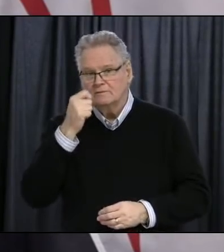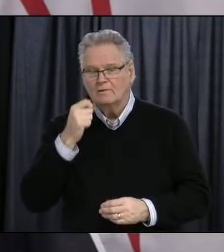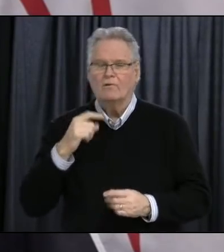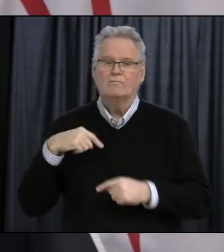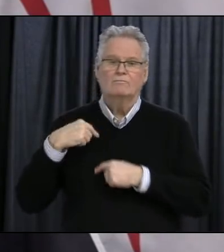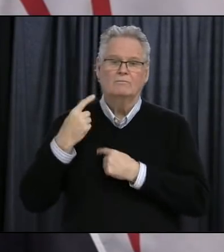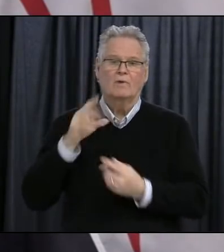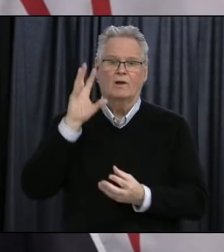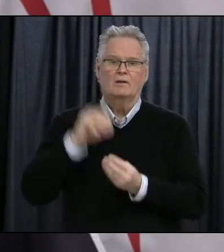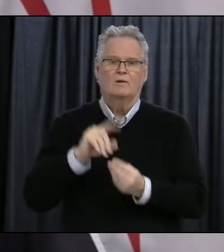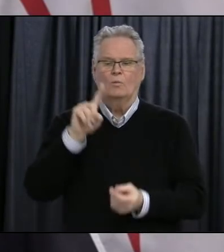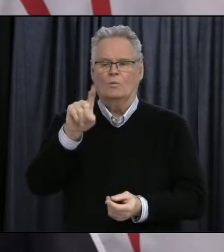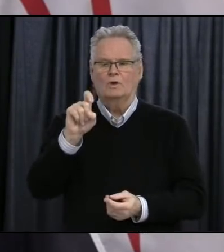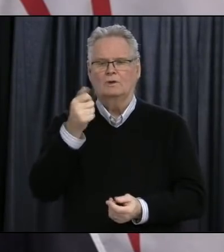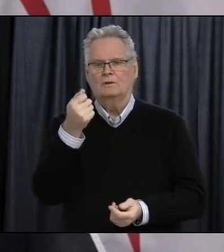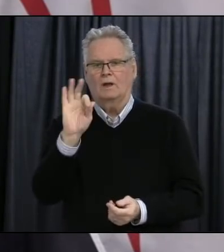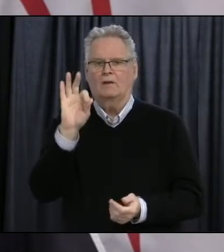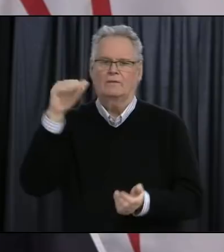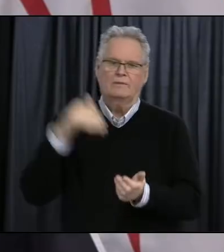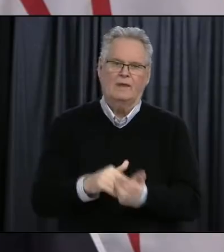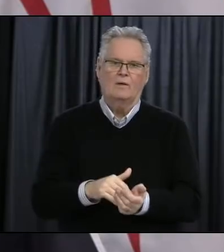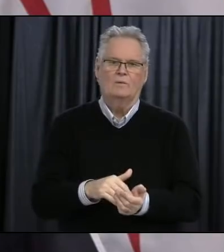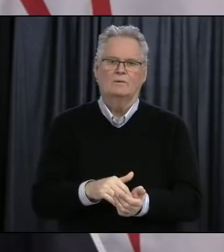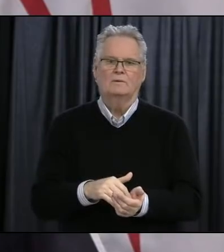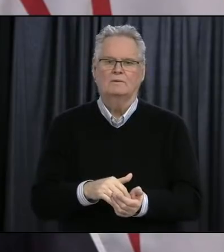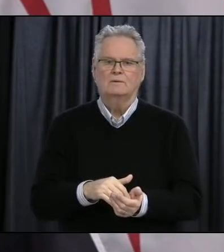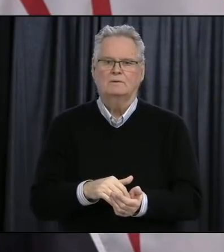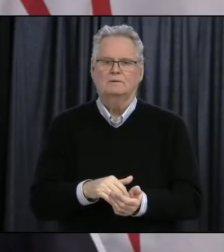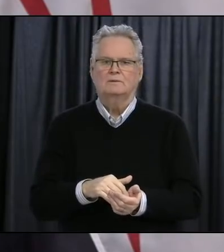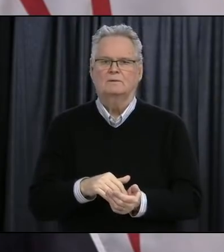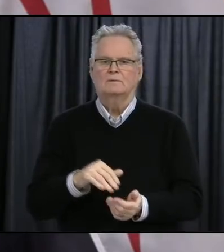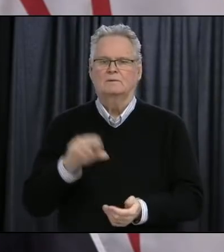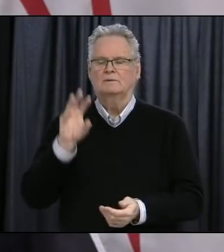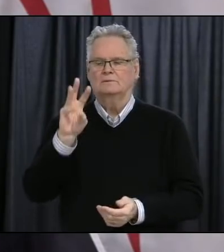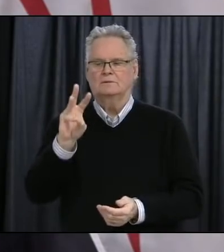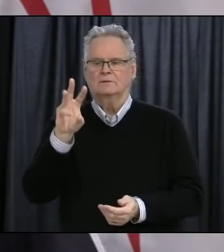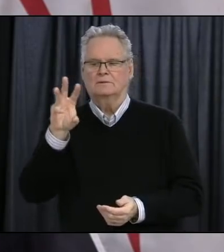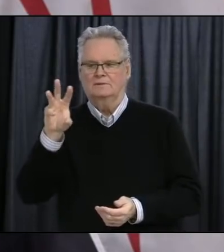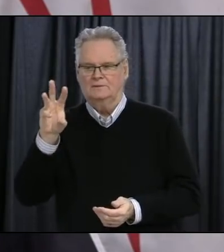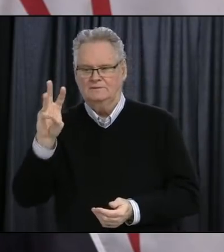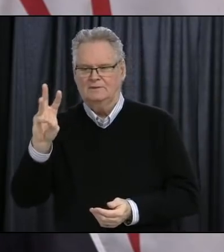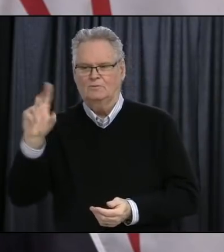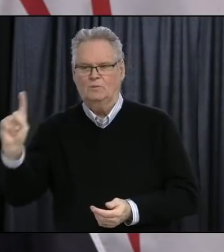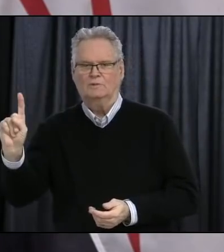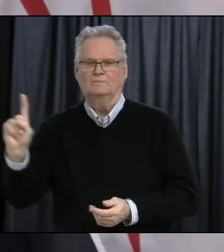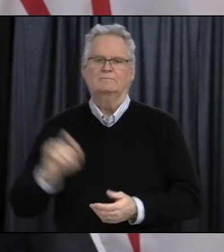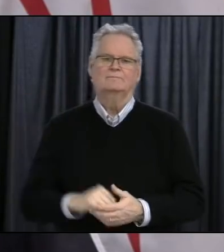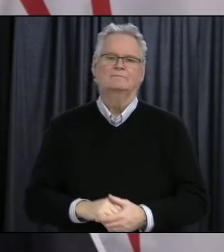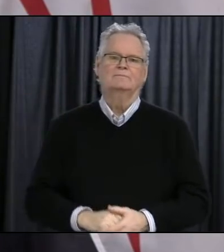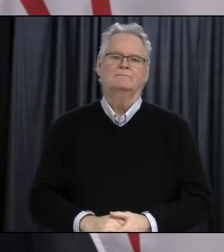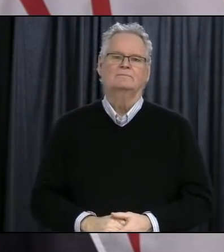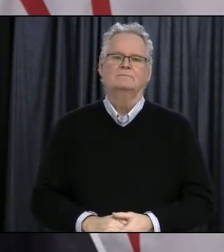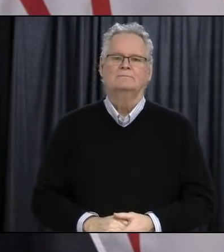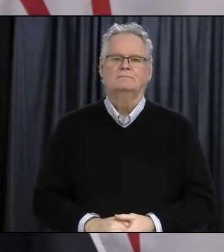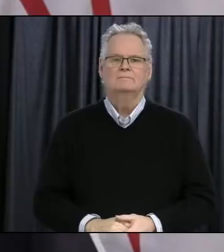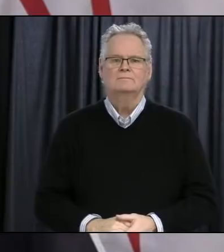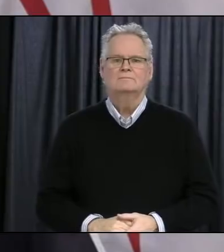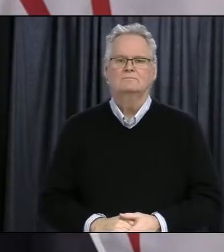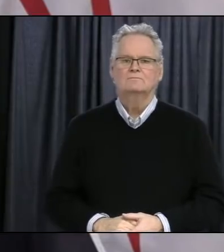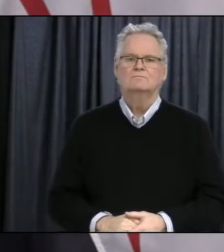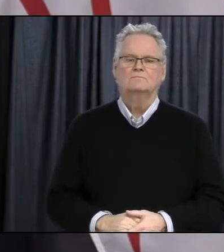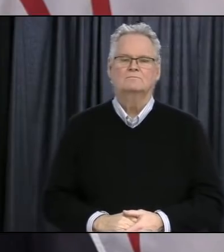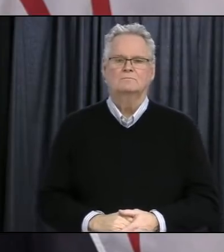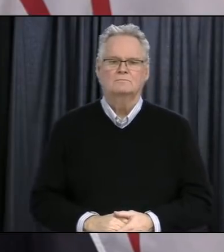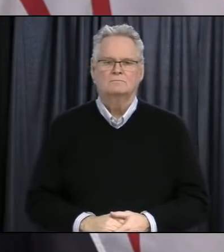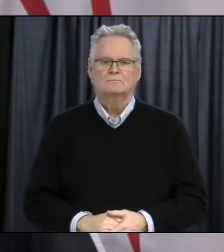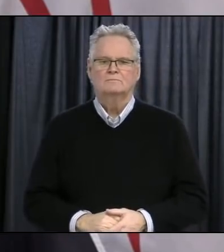We recognize the hardships that the pandemic and its restrictions has created for rotational workers and their families. And now that the outbreak seems to